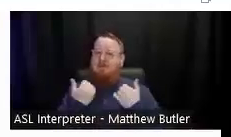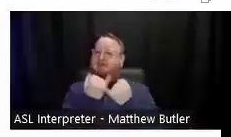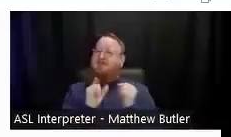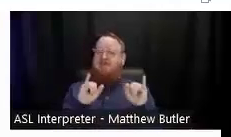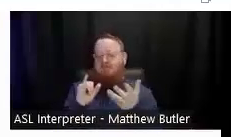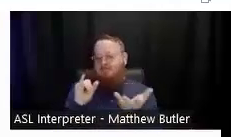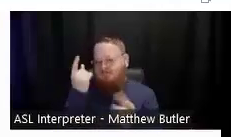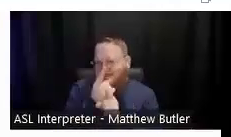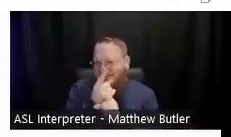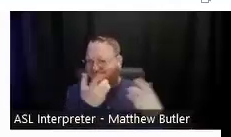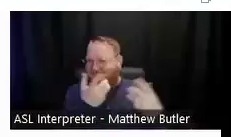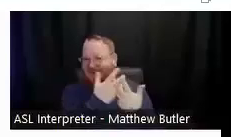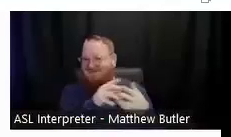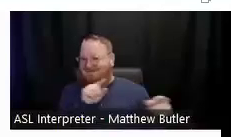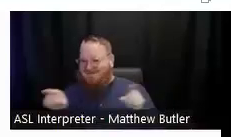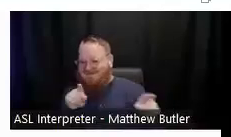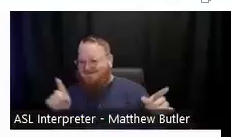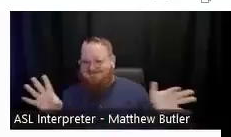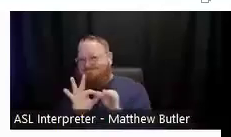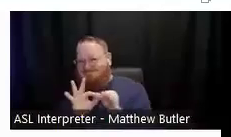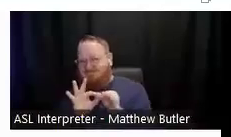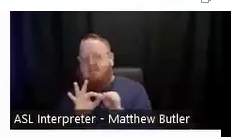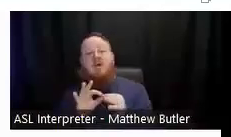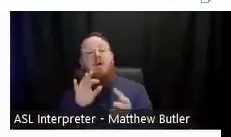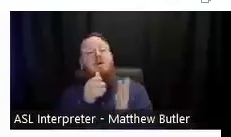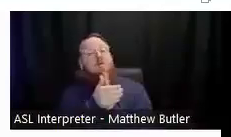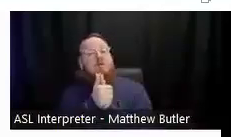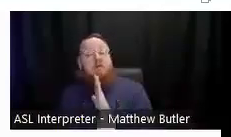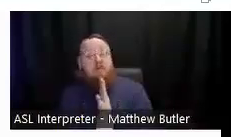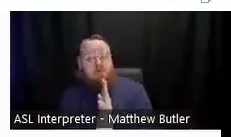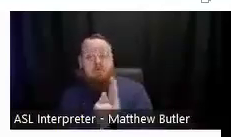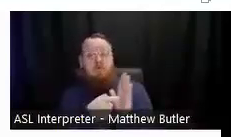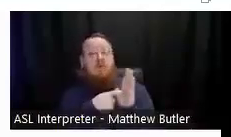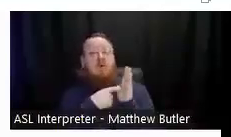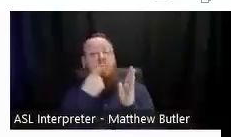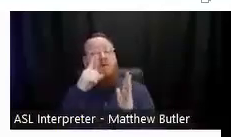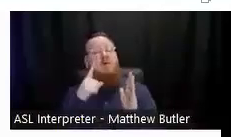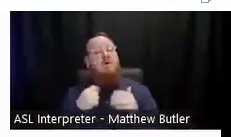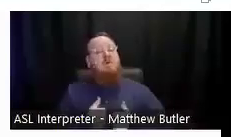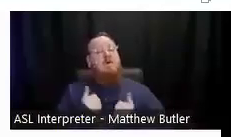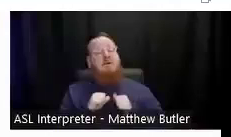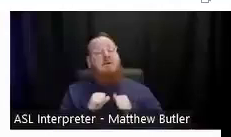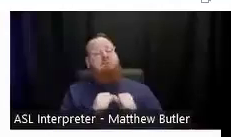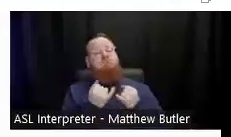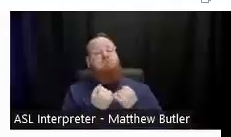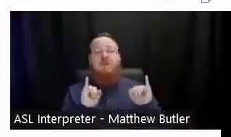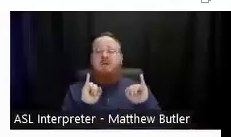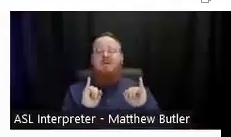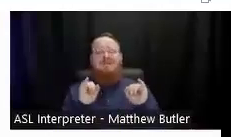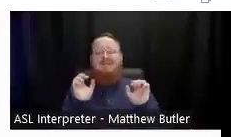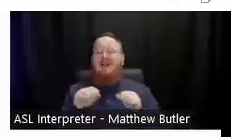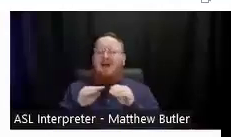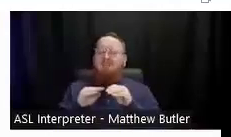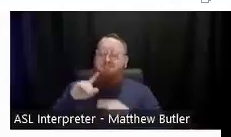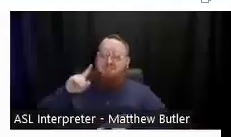So those skills that you need to live independently are all kinds of different things. They're different things for different